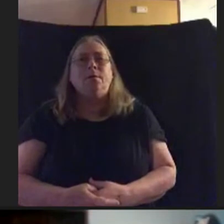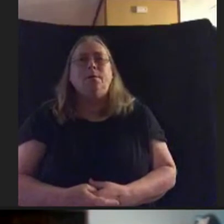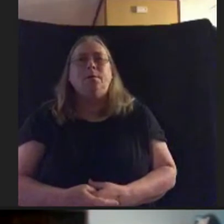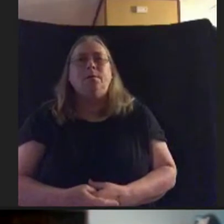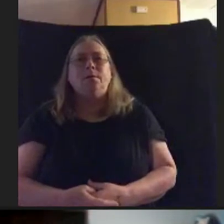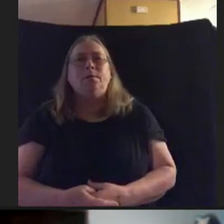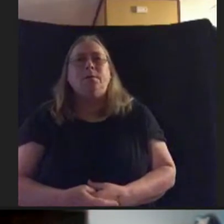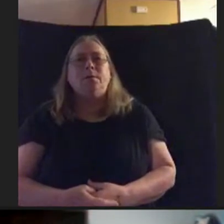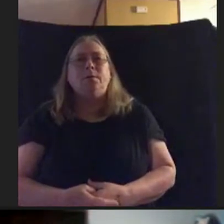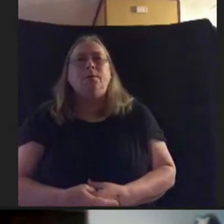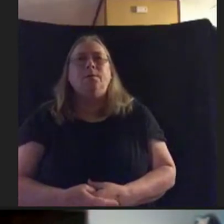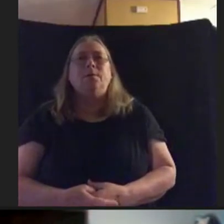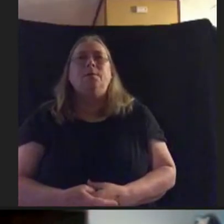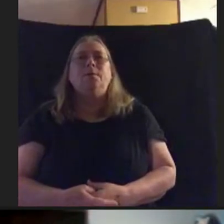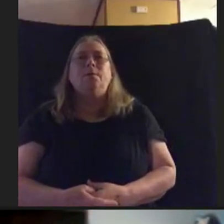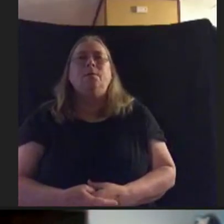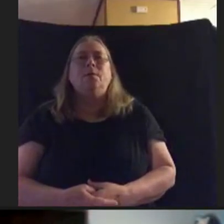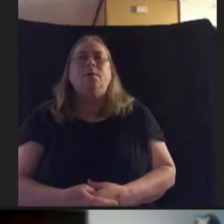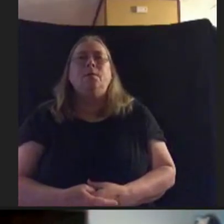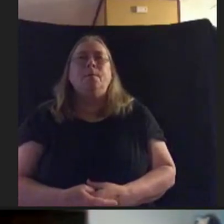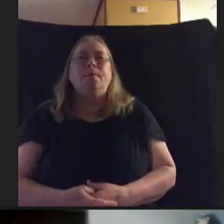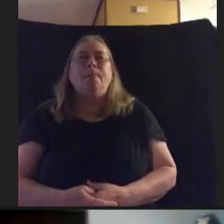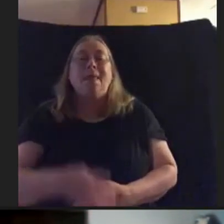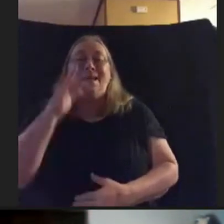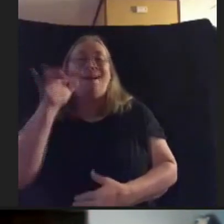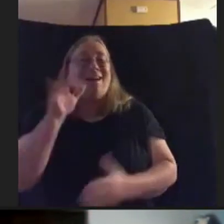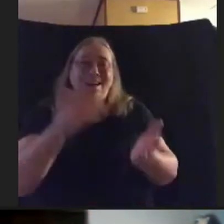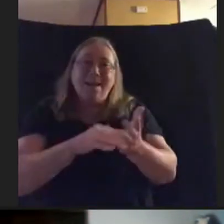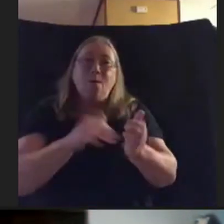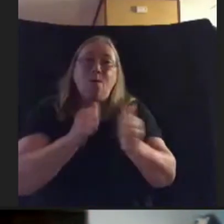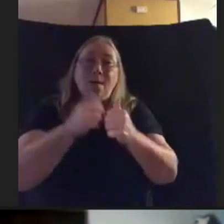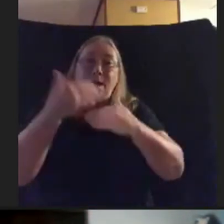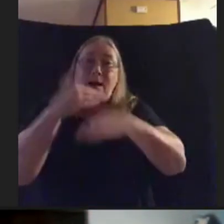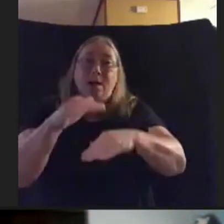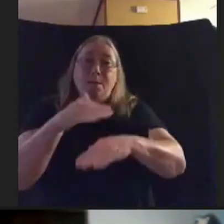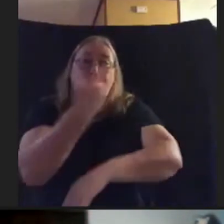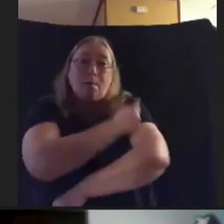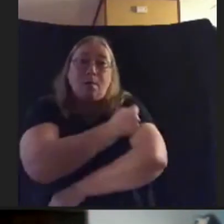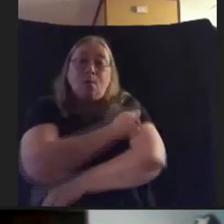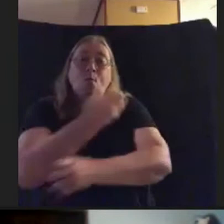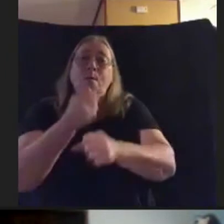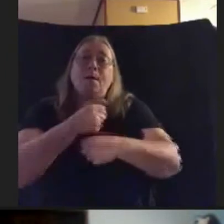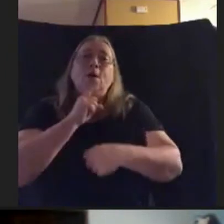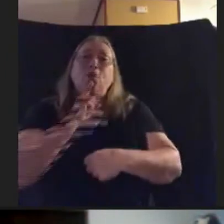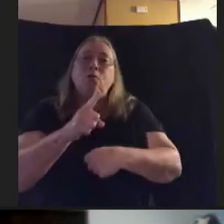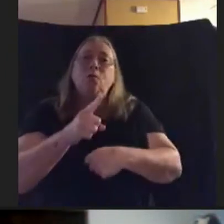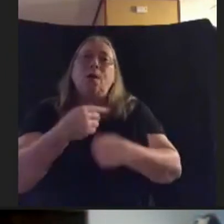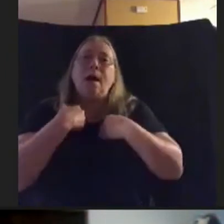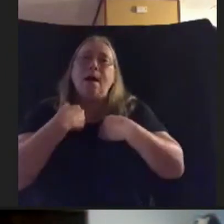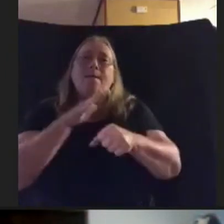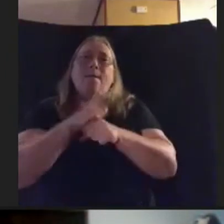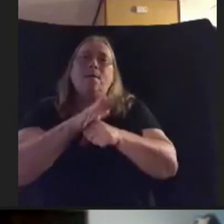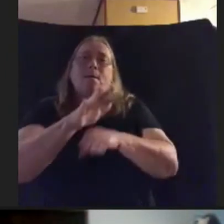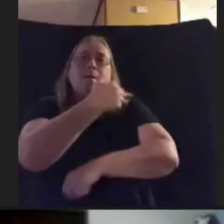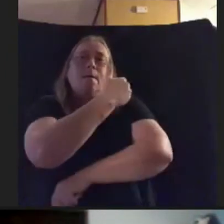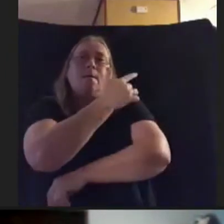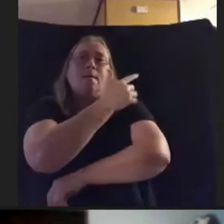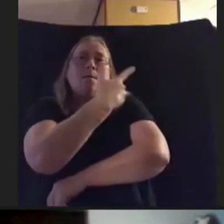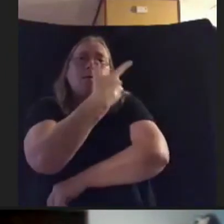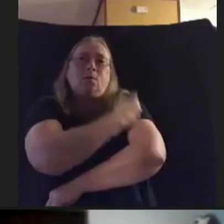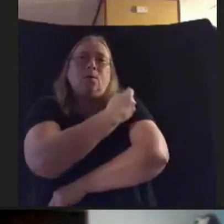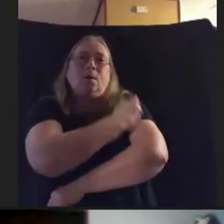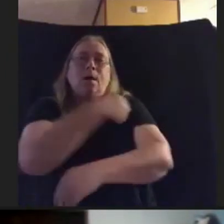So again, with limited vaccine and trying to make sure that we have vaccine available around the state, We would like to